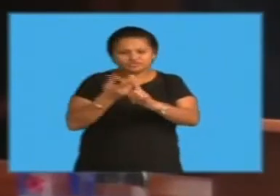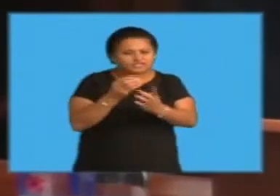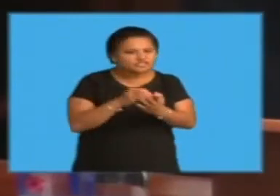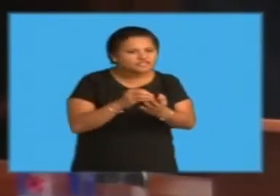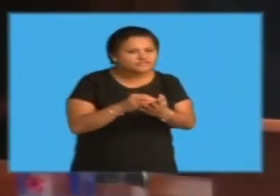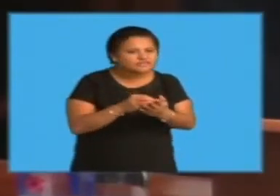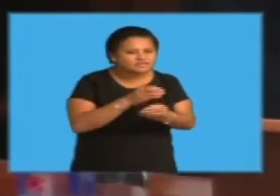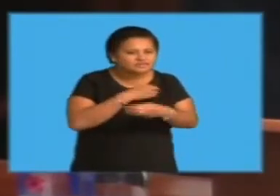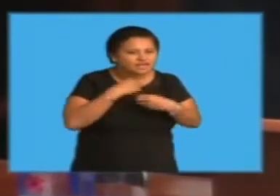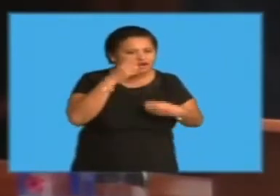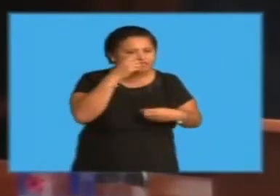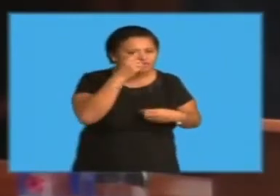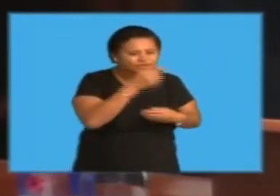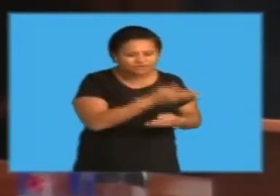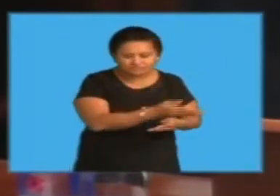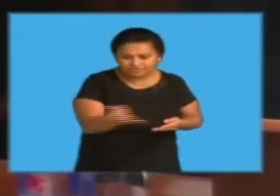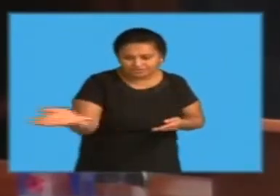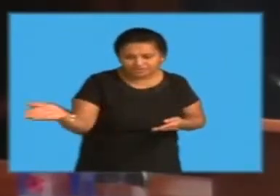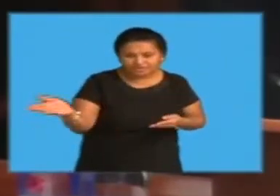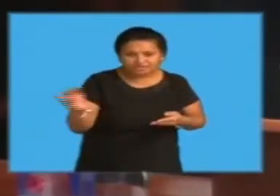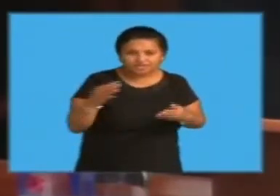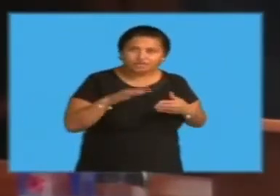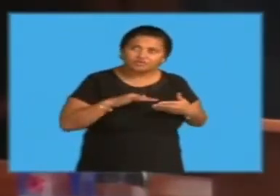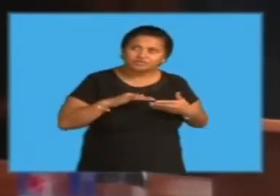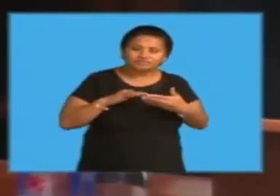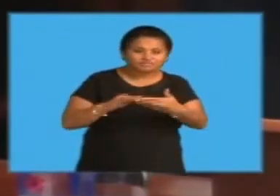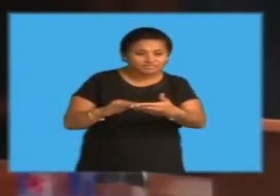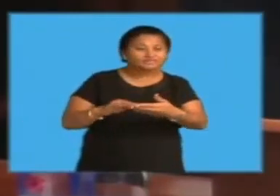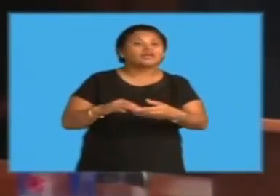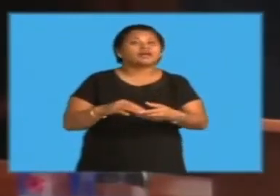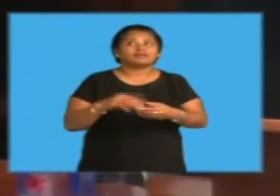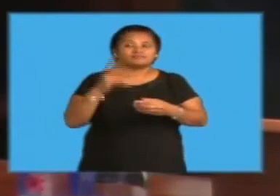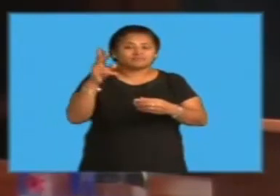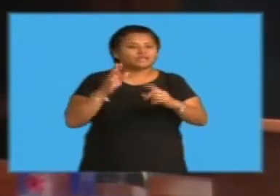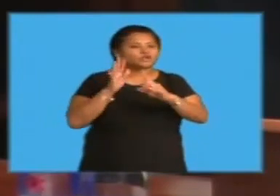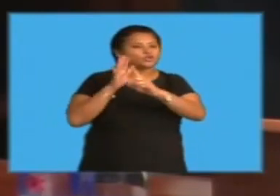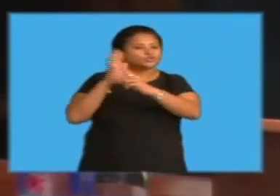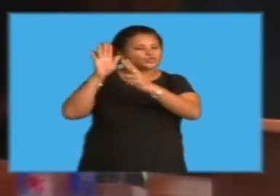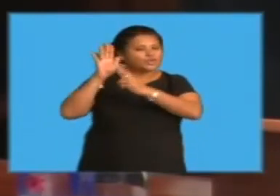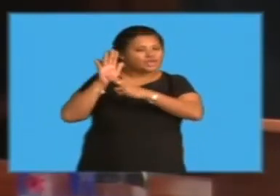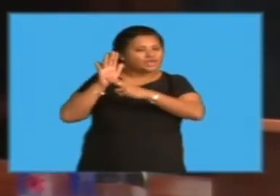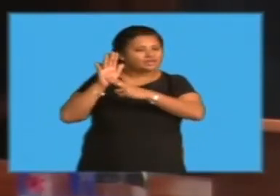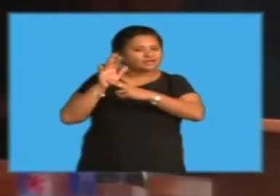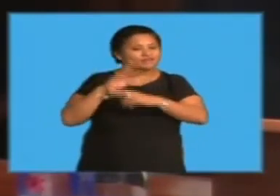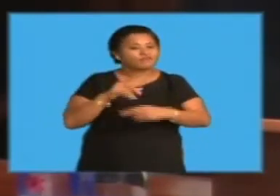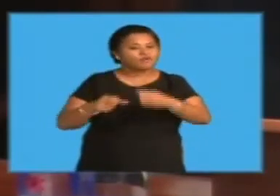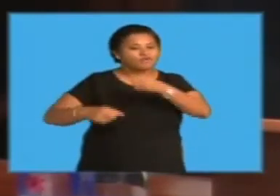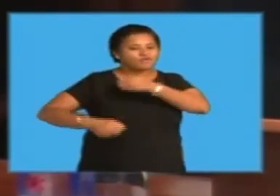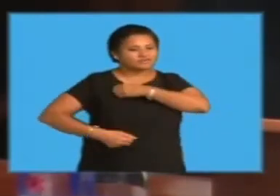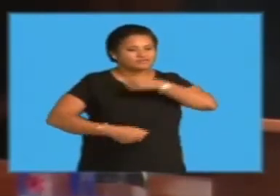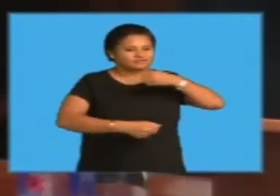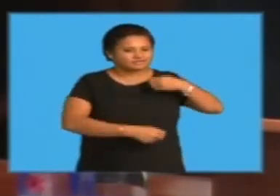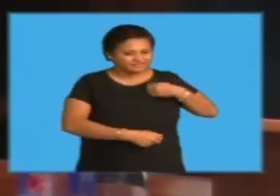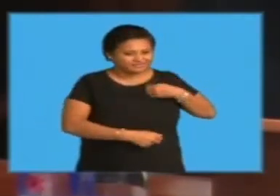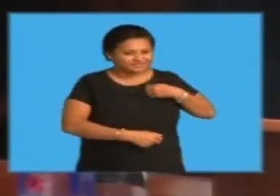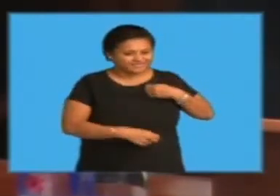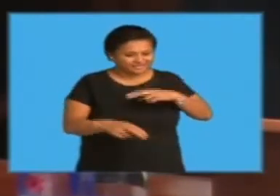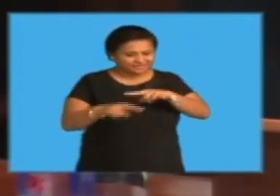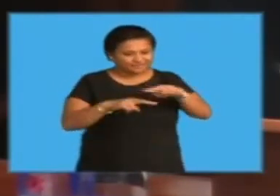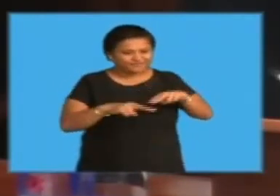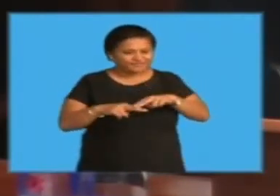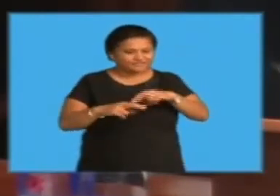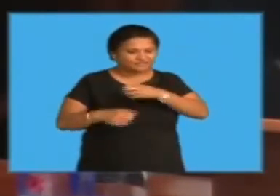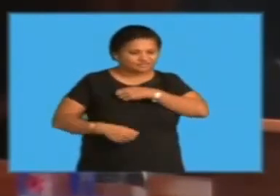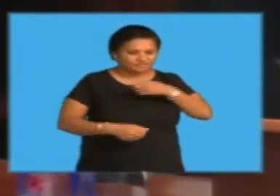as one of the most generous contributors to United Nations peacekeeping. We recently chaired the Group of 77, the non-aligned nations in